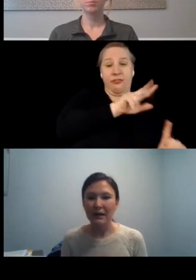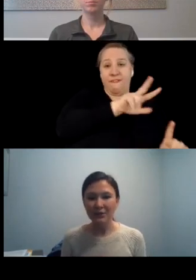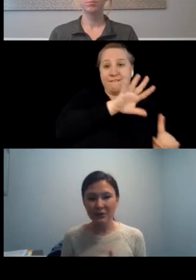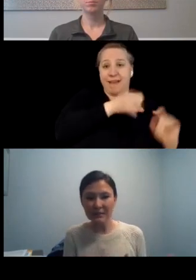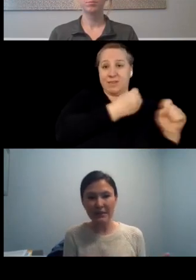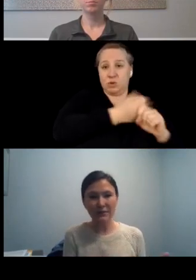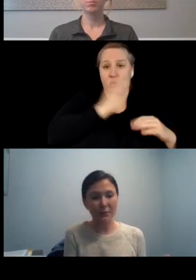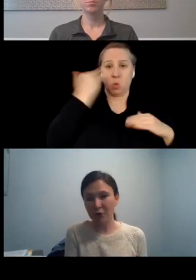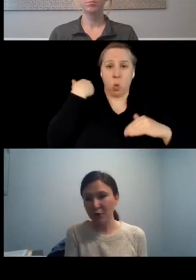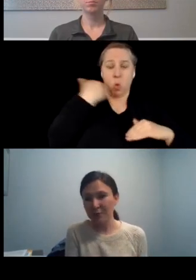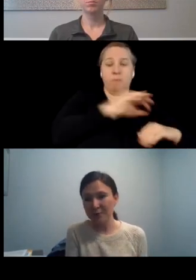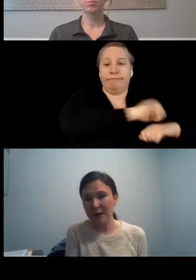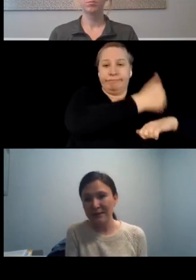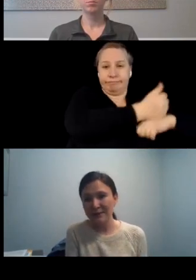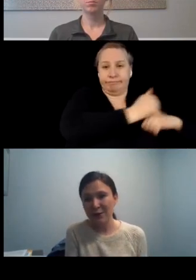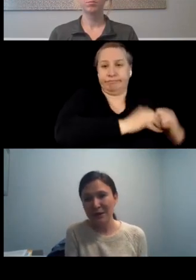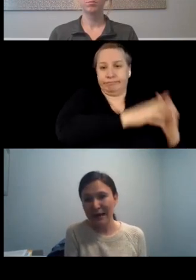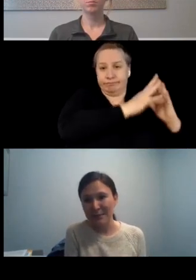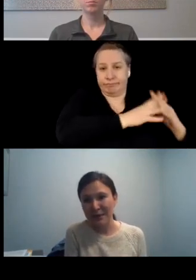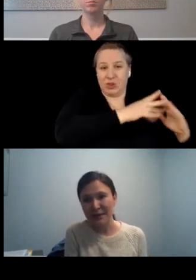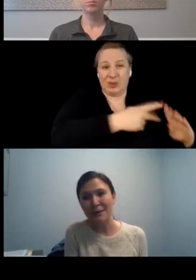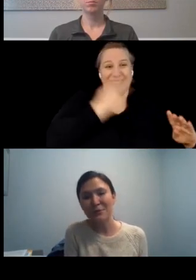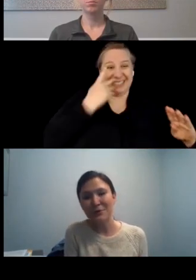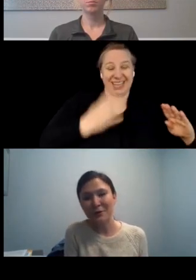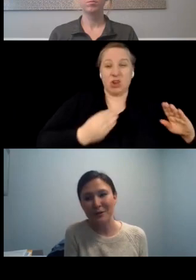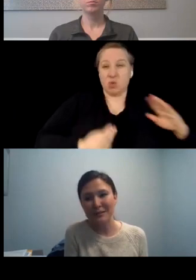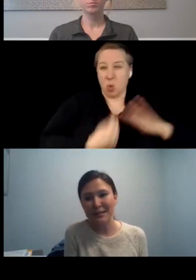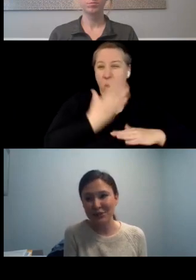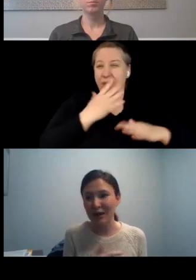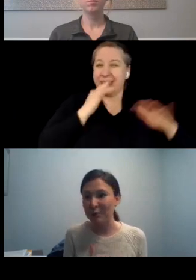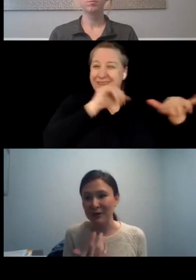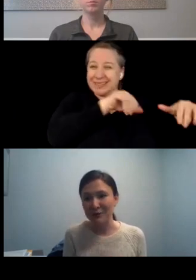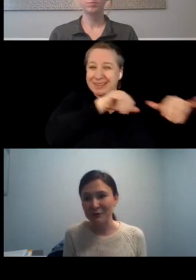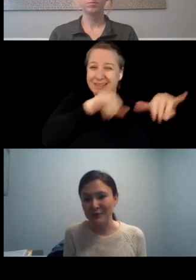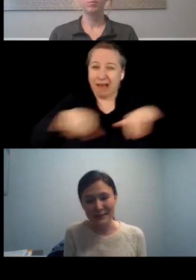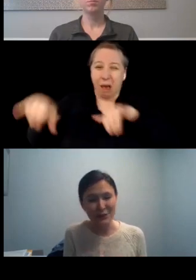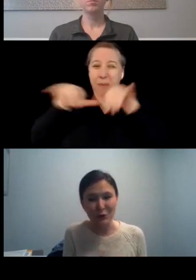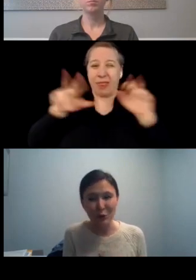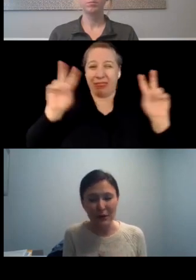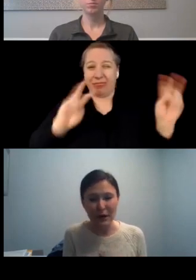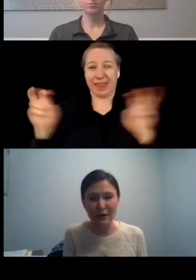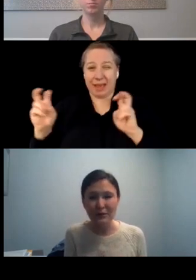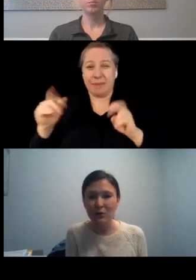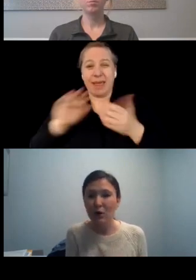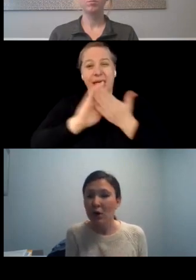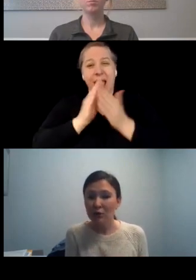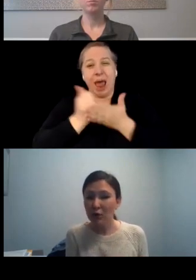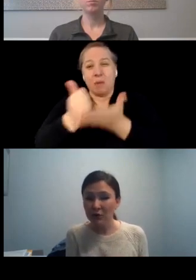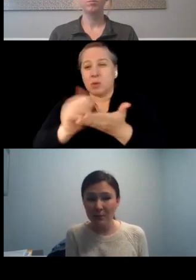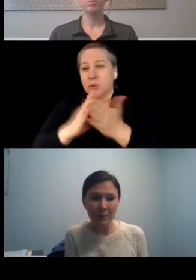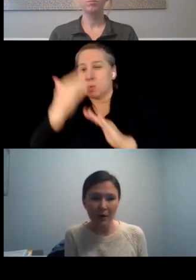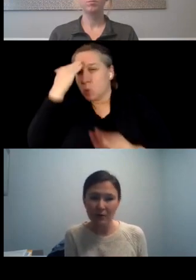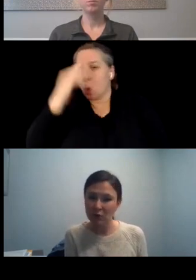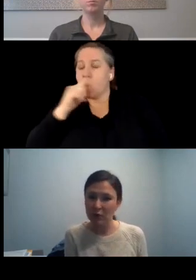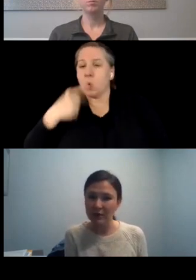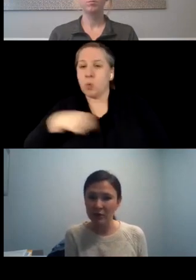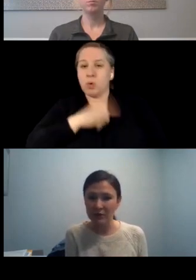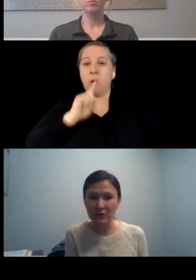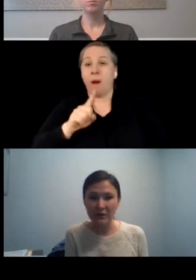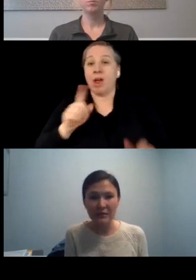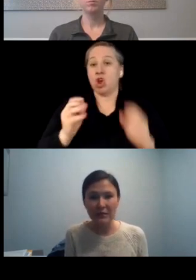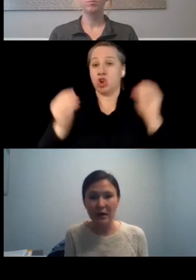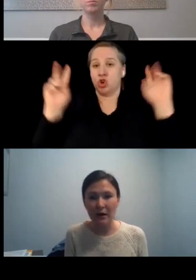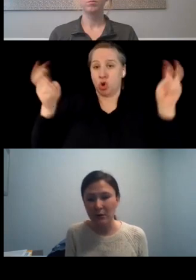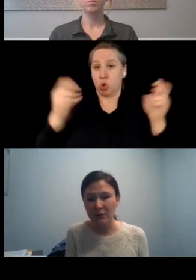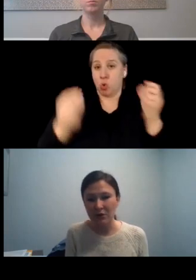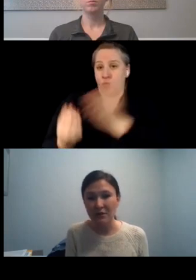originated. As you can see from a growth perspective, that'll be a common theme throughout the presentation, helping you get to know who we are. So growth is a big part of our story. So